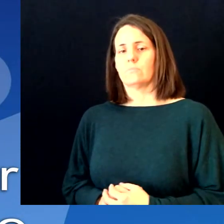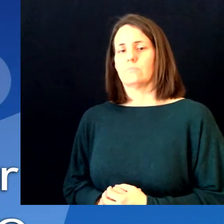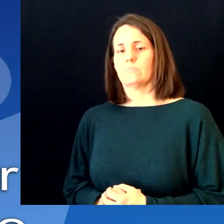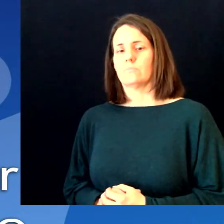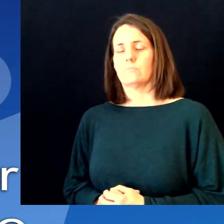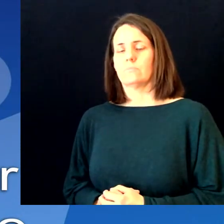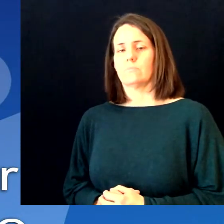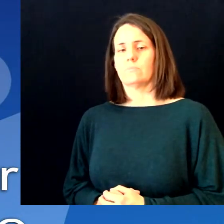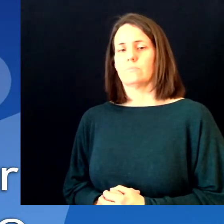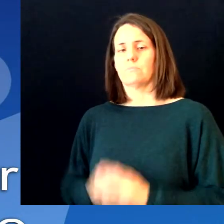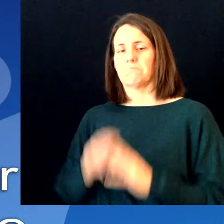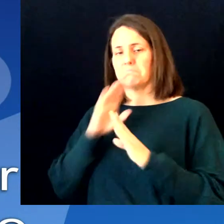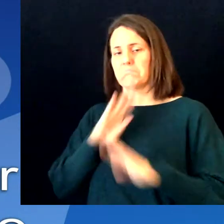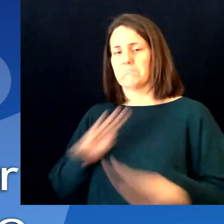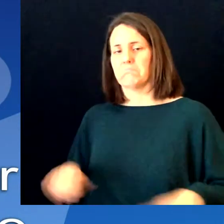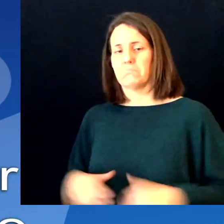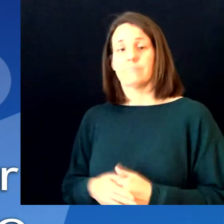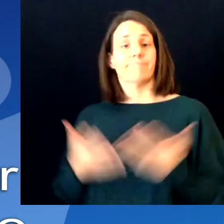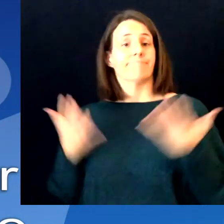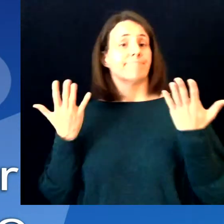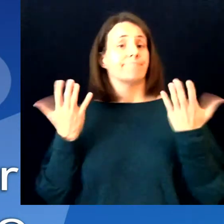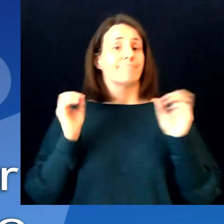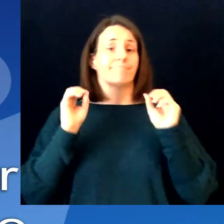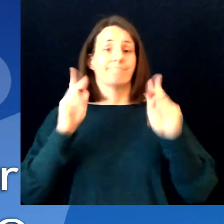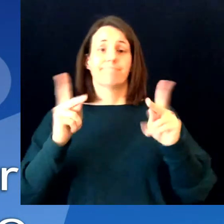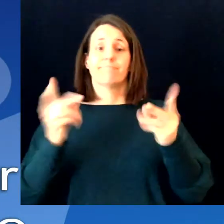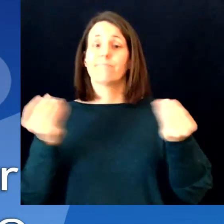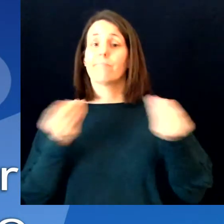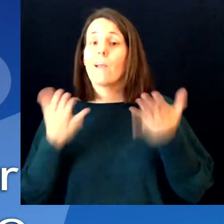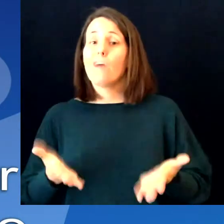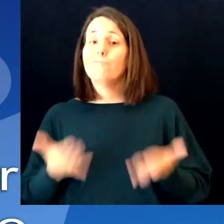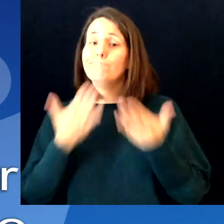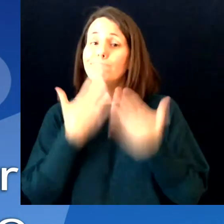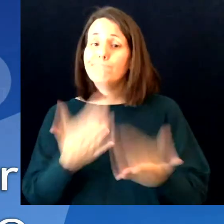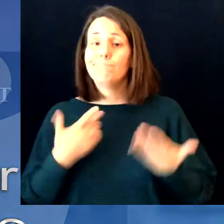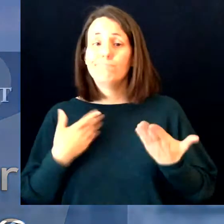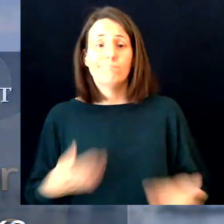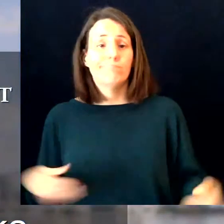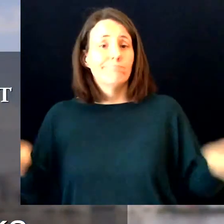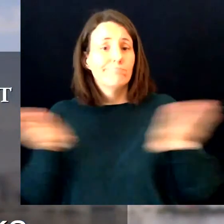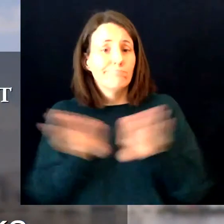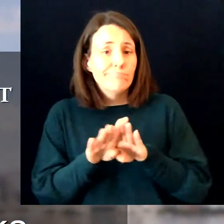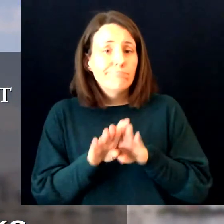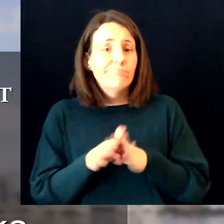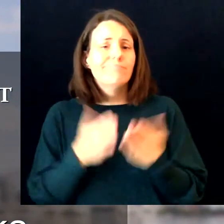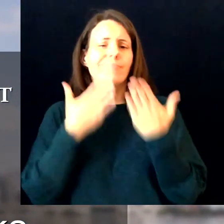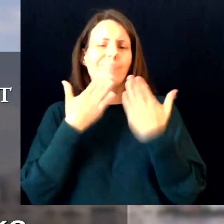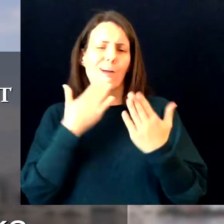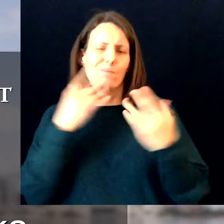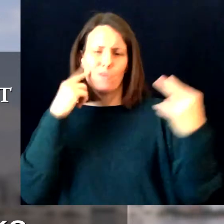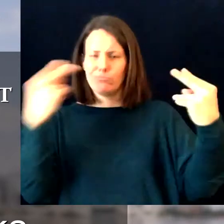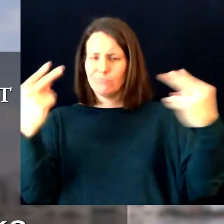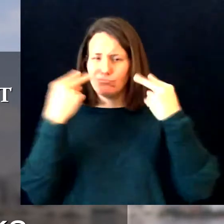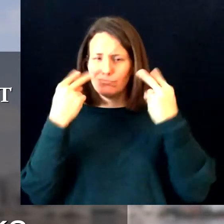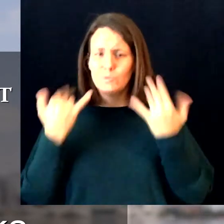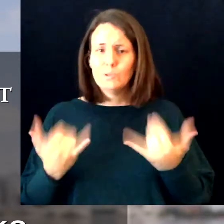Okay, with that, we'll conclude today's briefing. Our thanks to all of you for joining us today. Please continue to monitor the